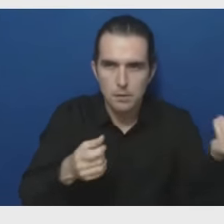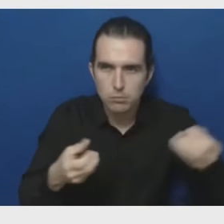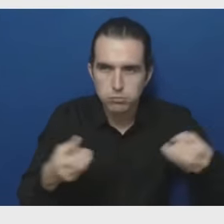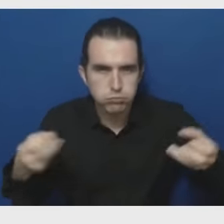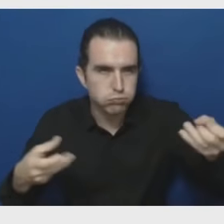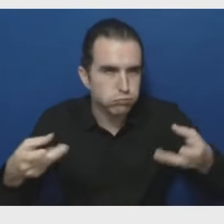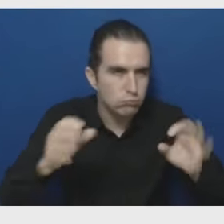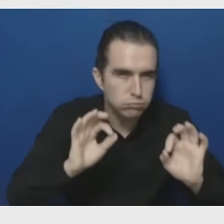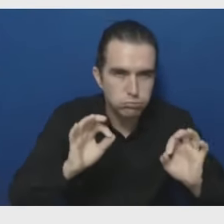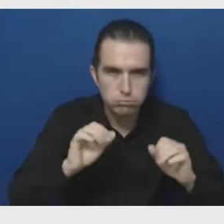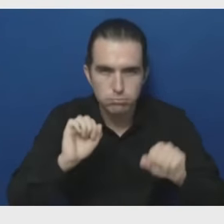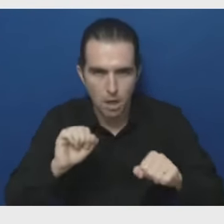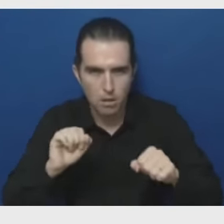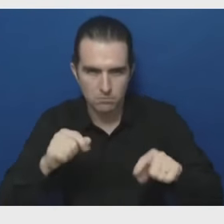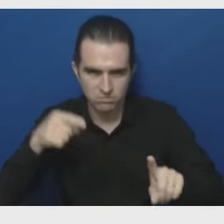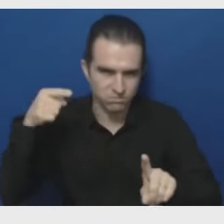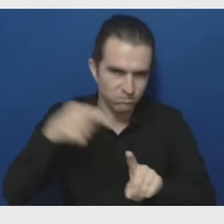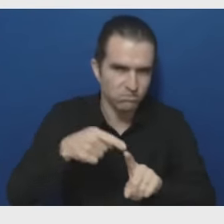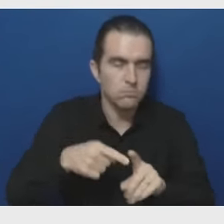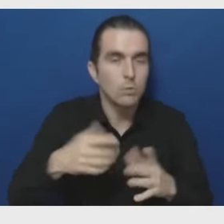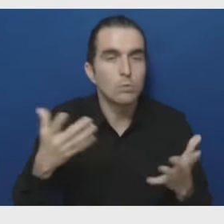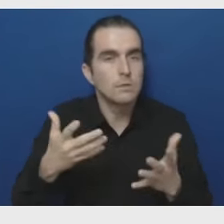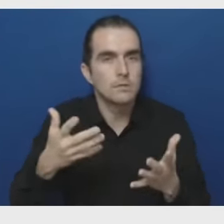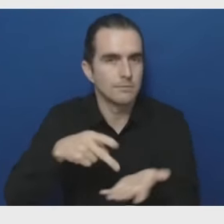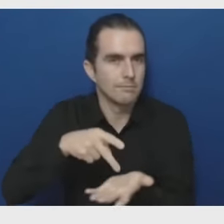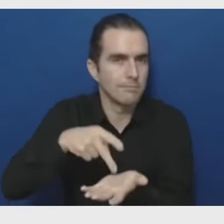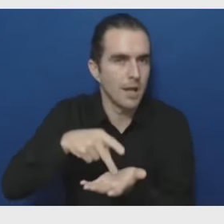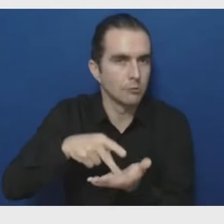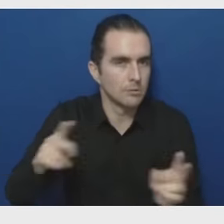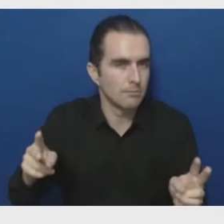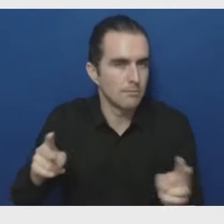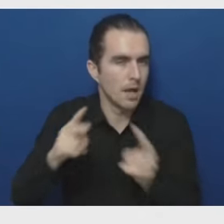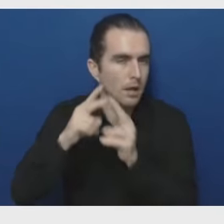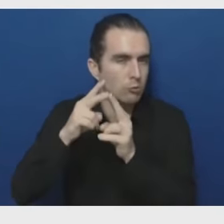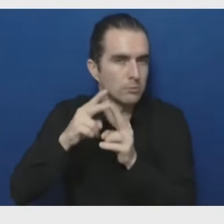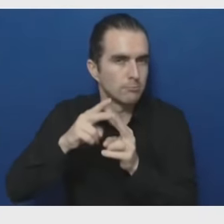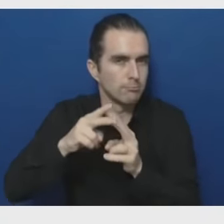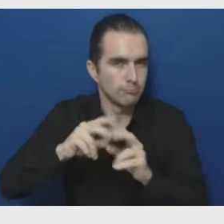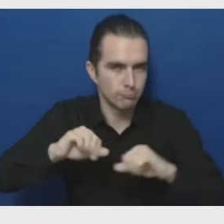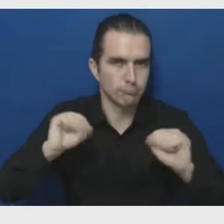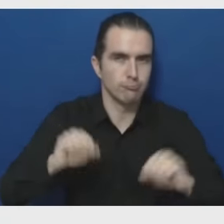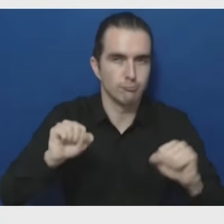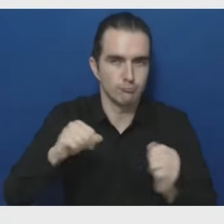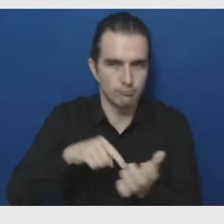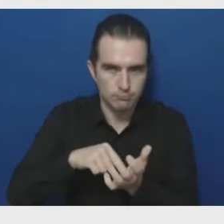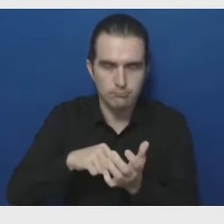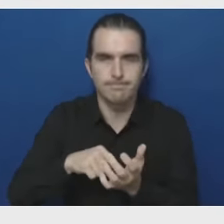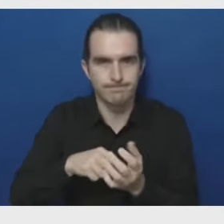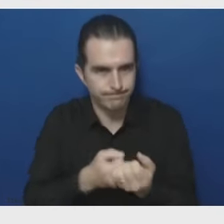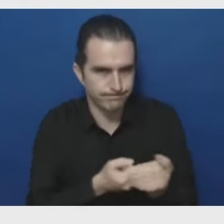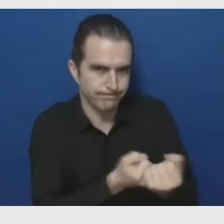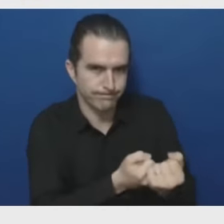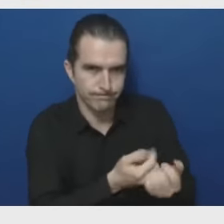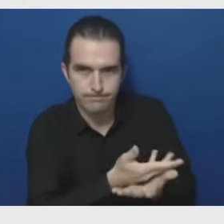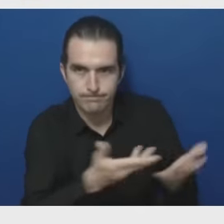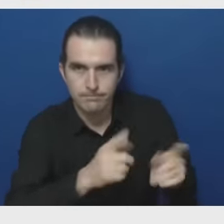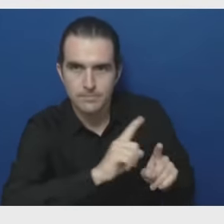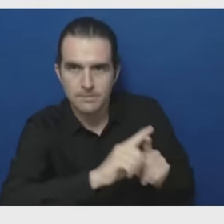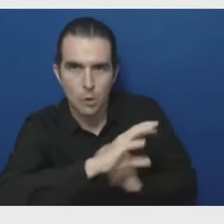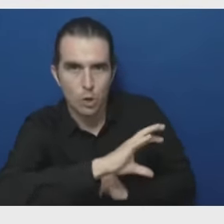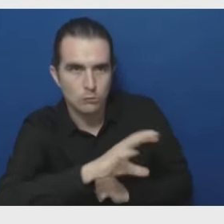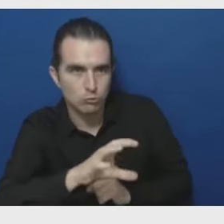being used to deliver financing to vulnerable nations and local communities. I would give an example for it would be